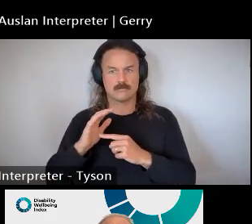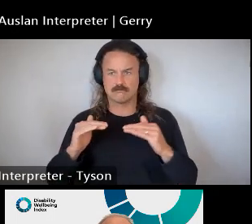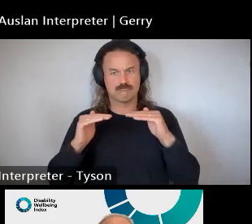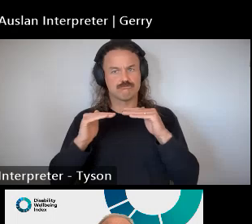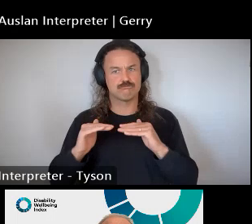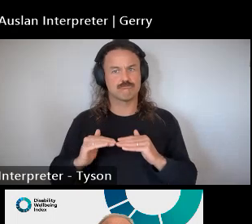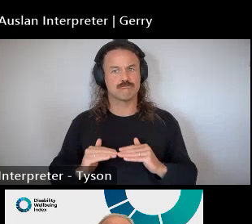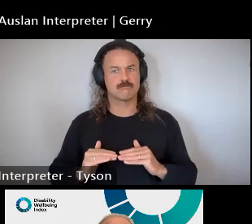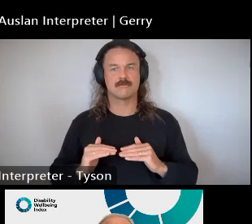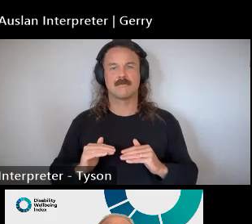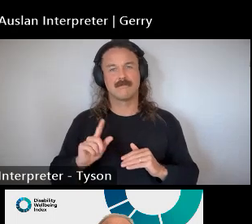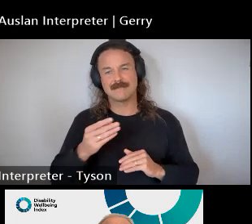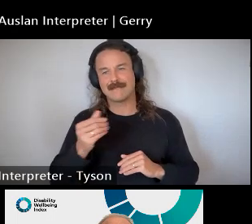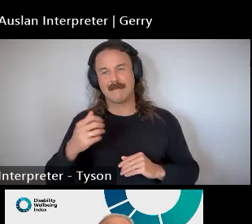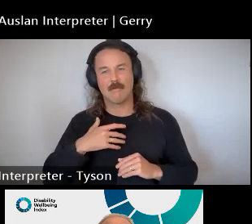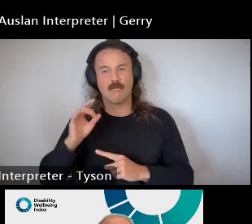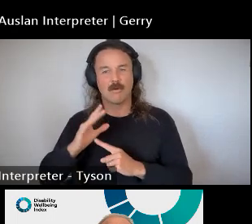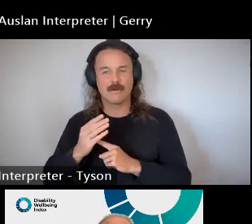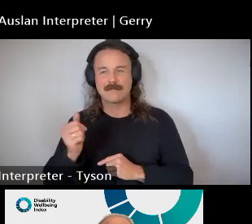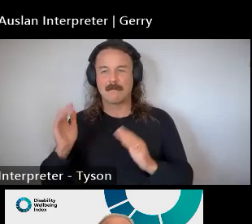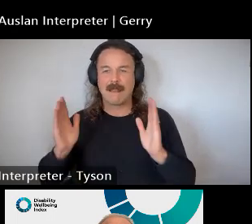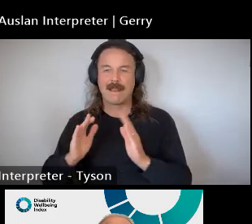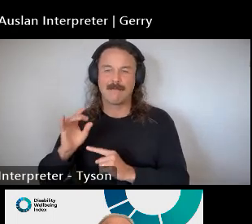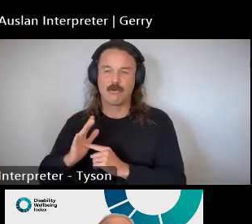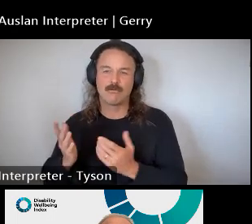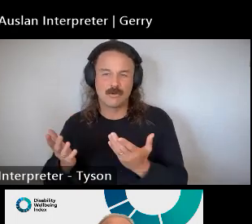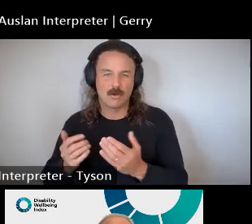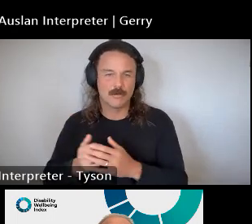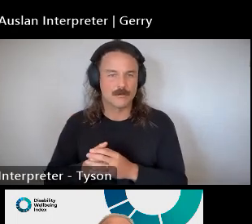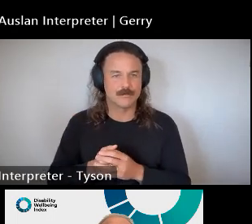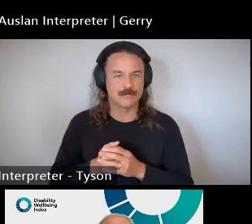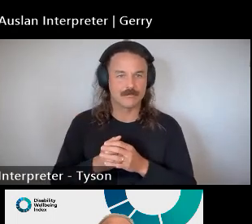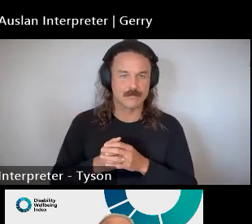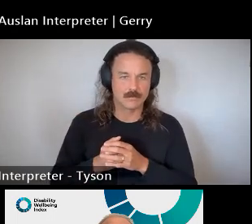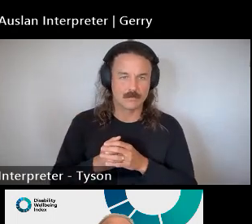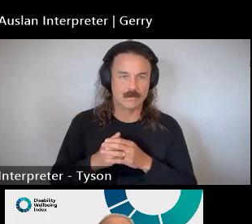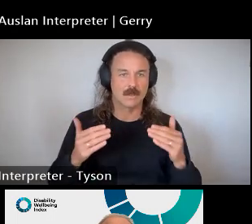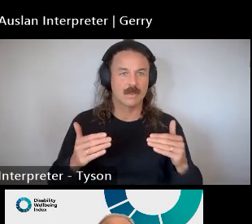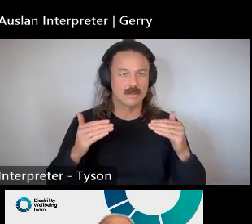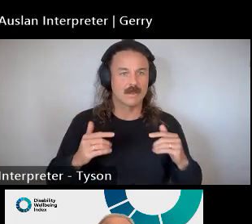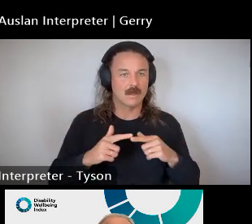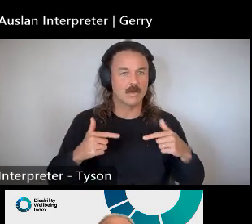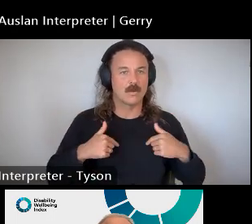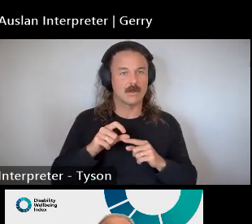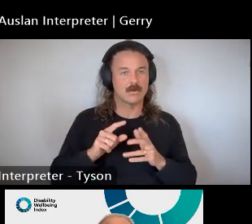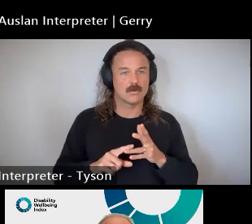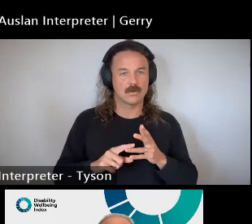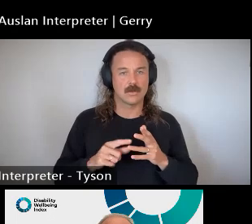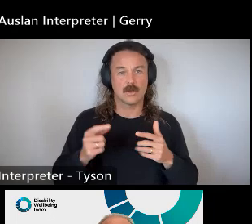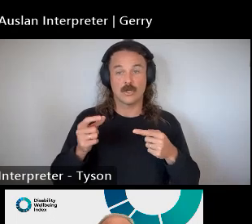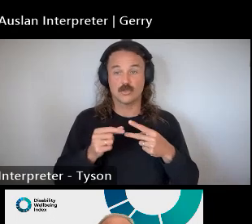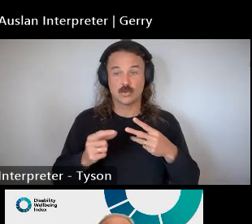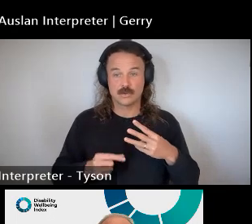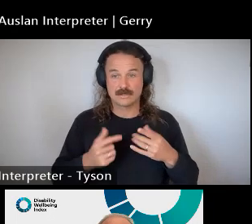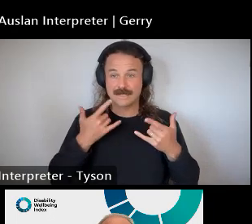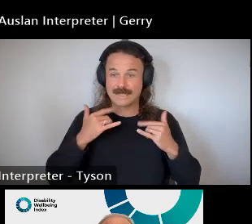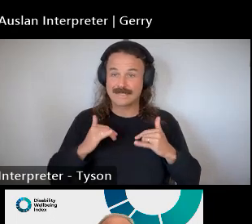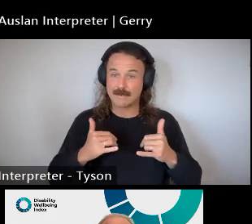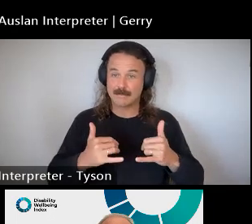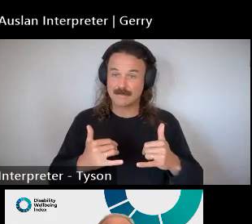So it is done using a method called discrete choice experiment, which is a choice questions. We present